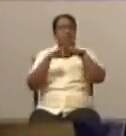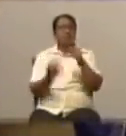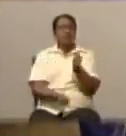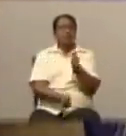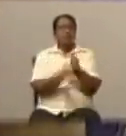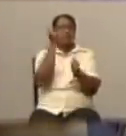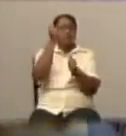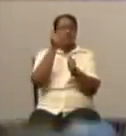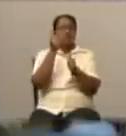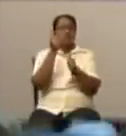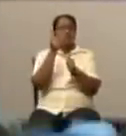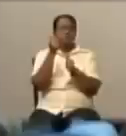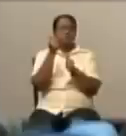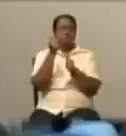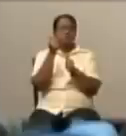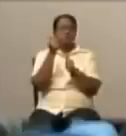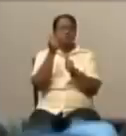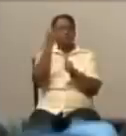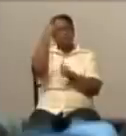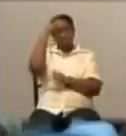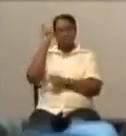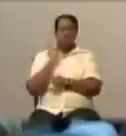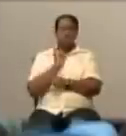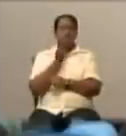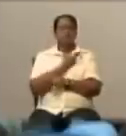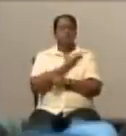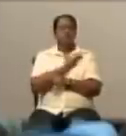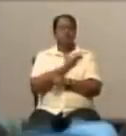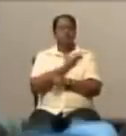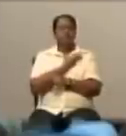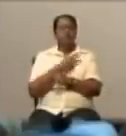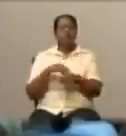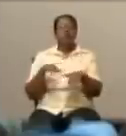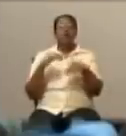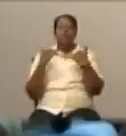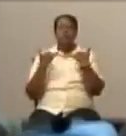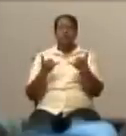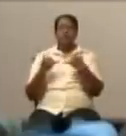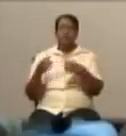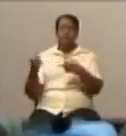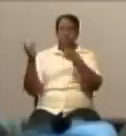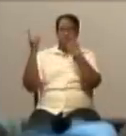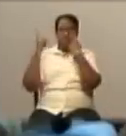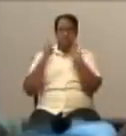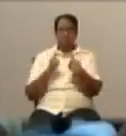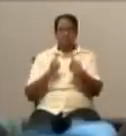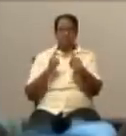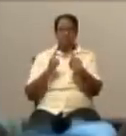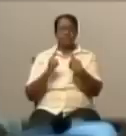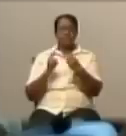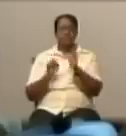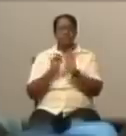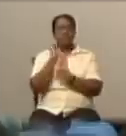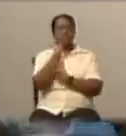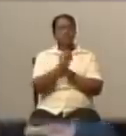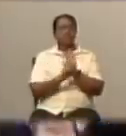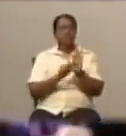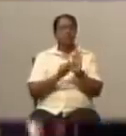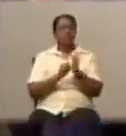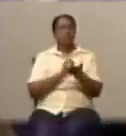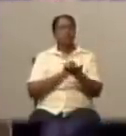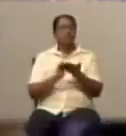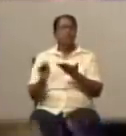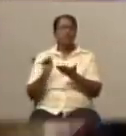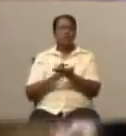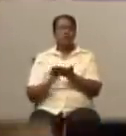So, dear brothers and sisters, Advent season means also no excuse